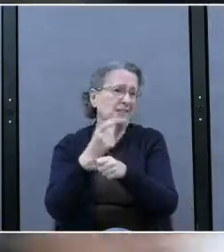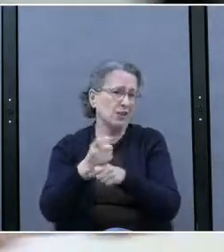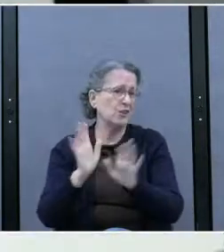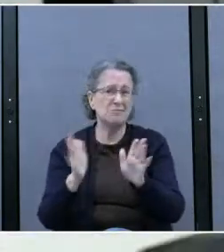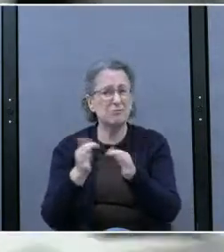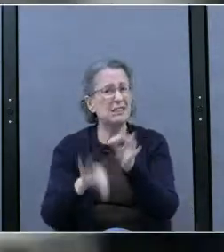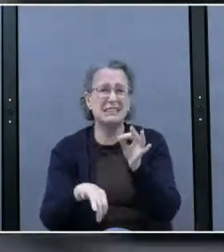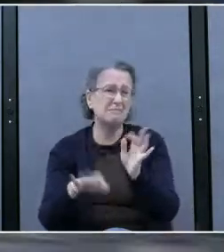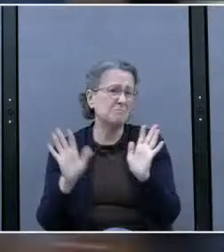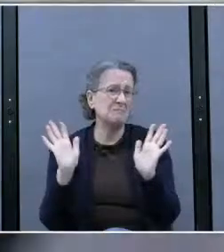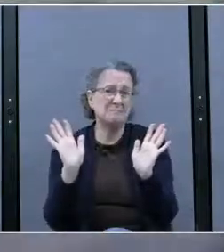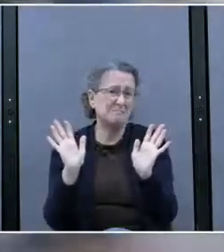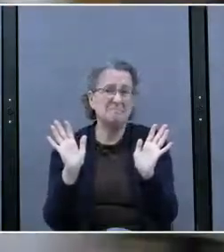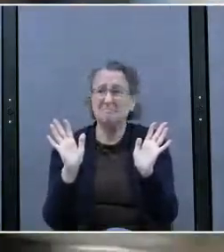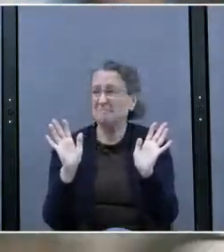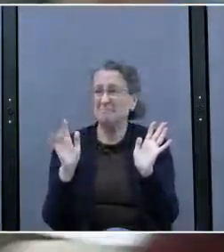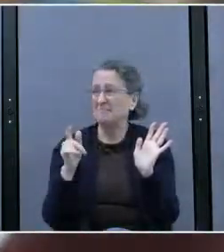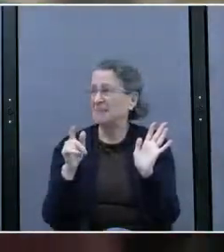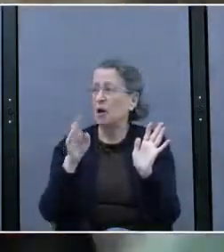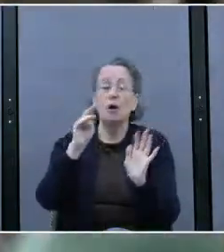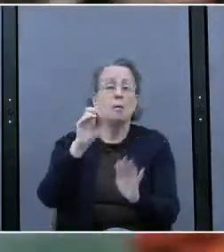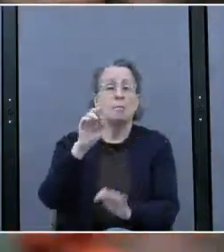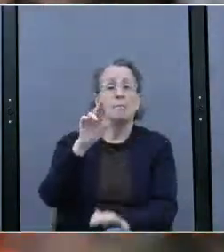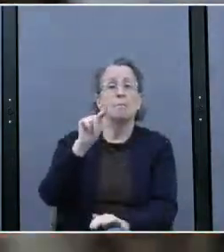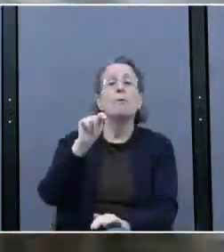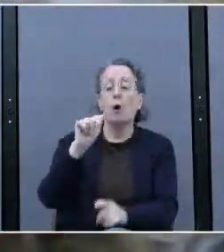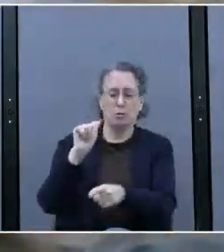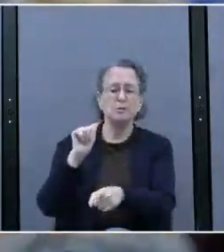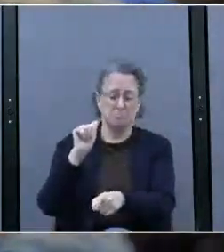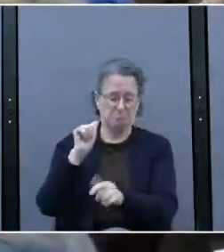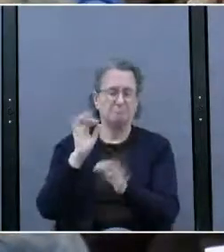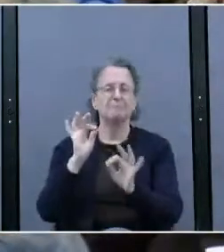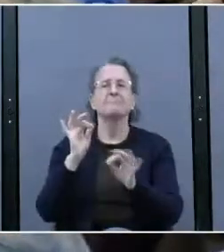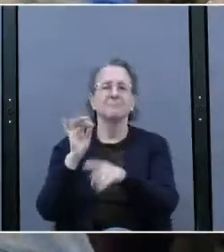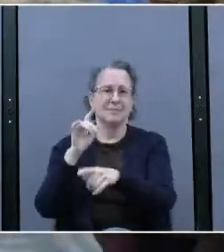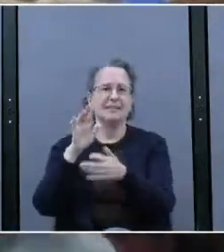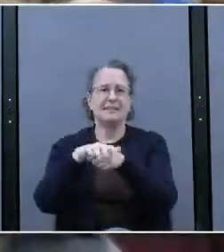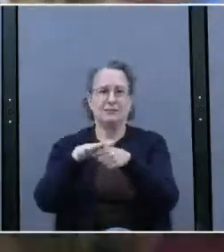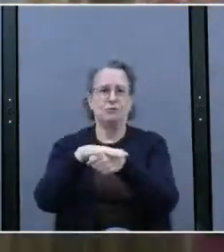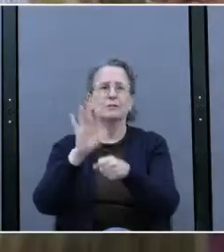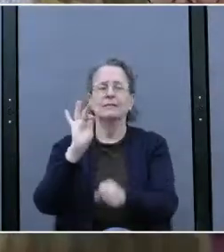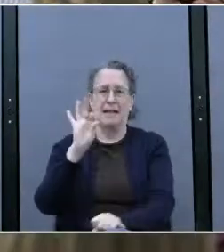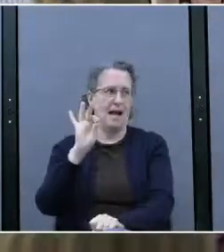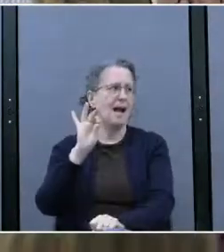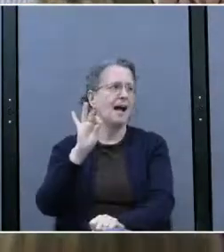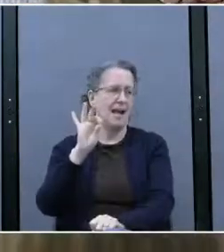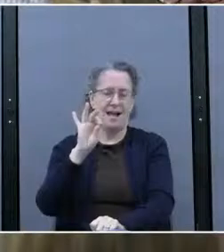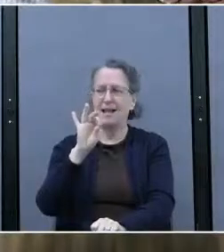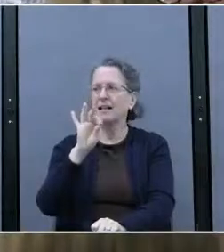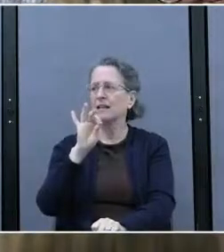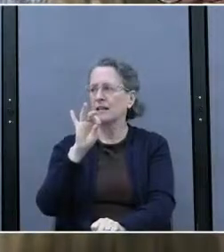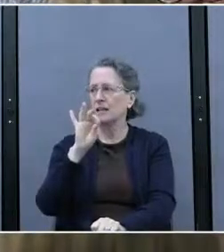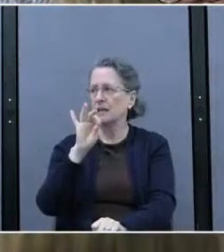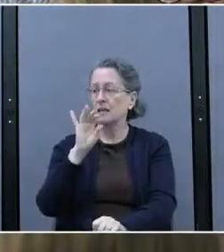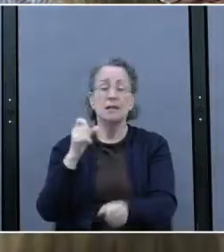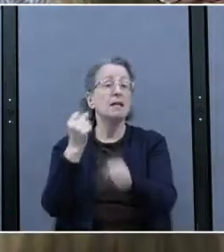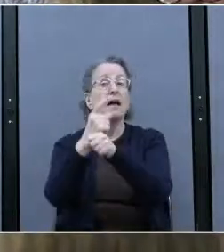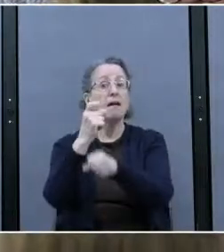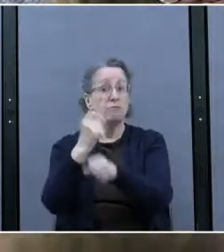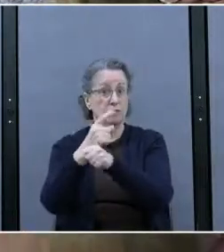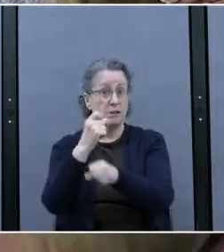It's Marta, I think. Marta Gossage, District 9. Every year this is on the